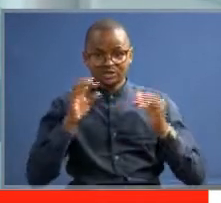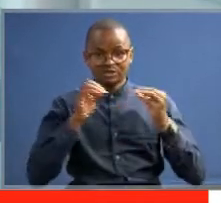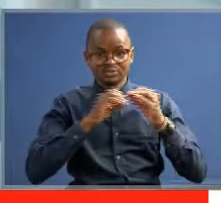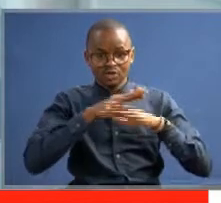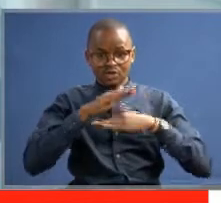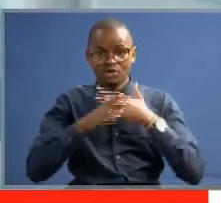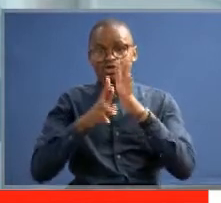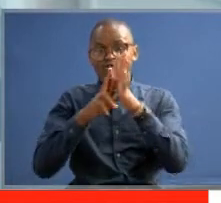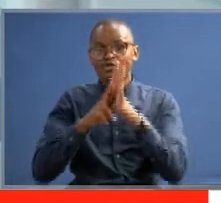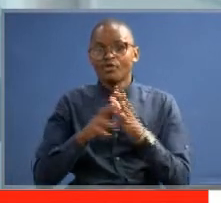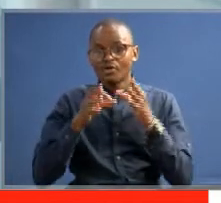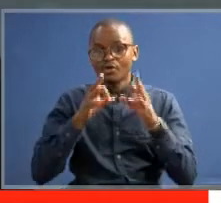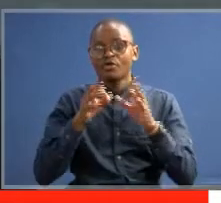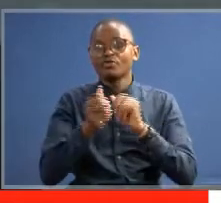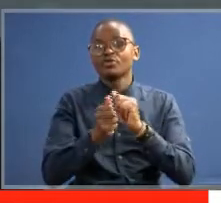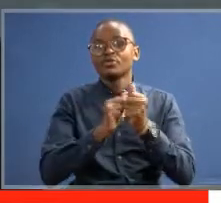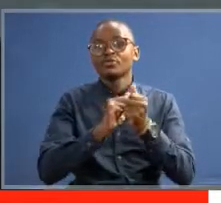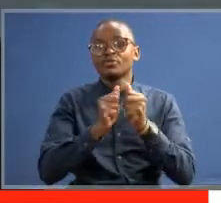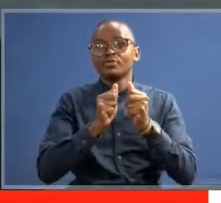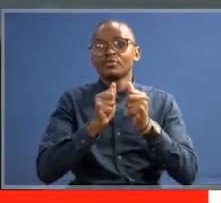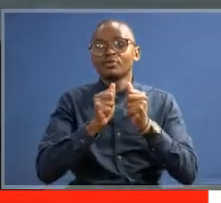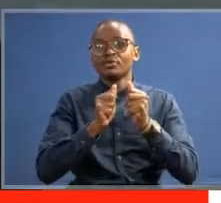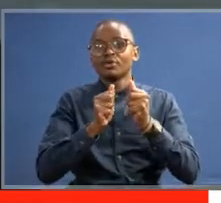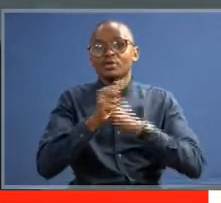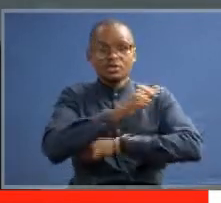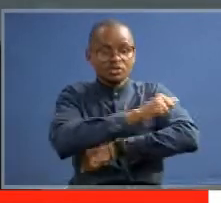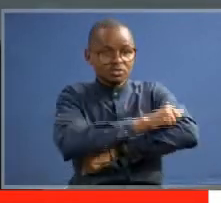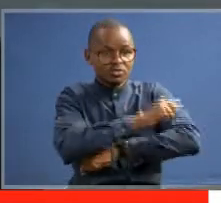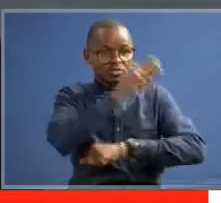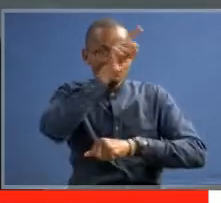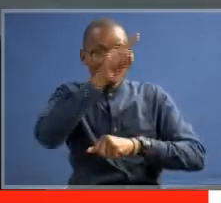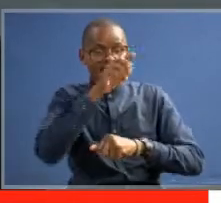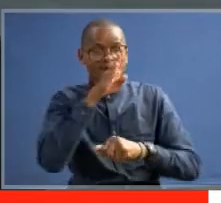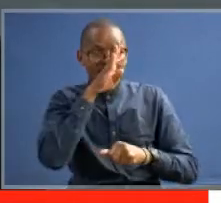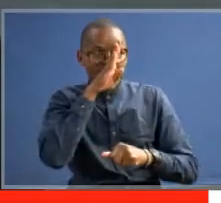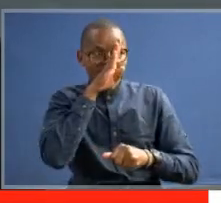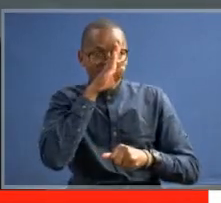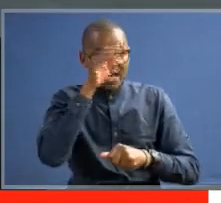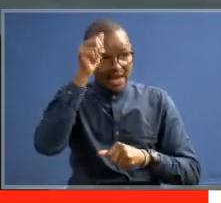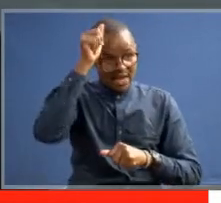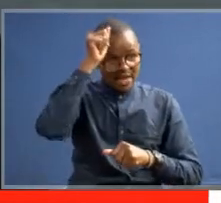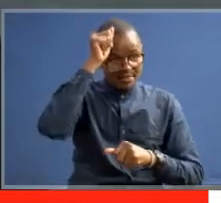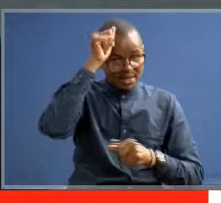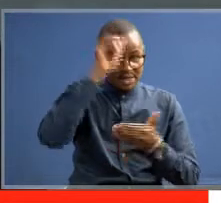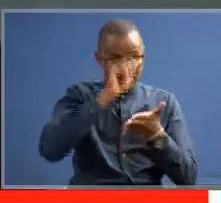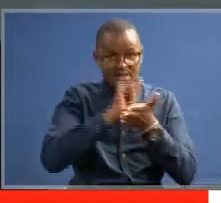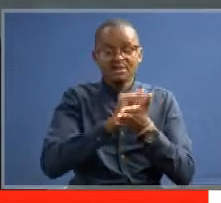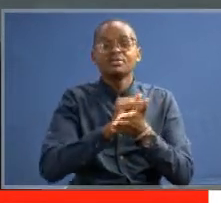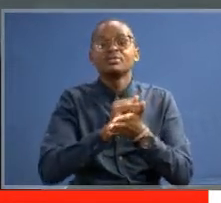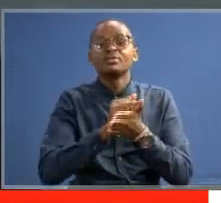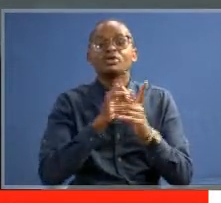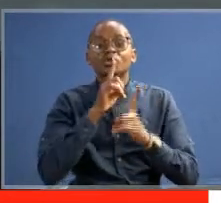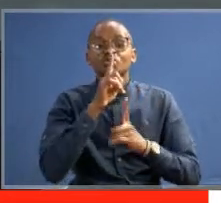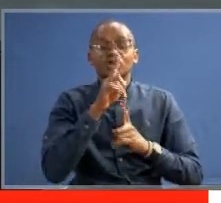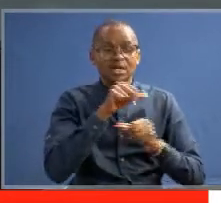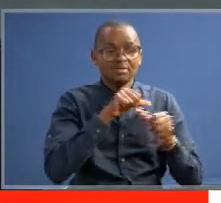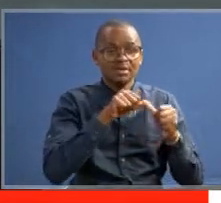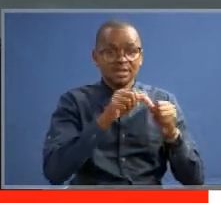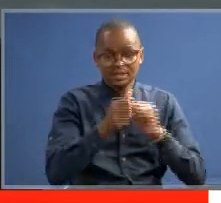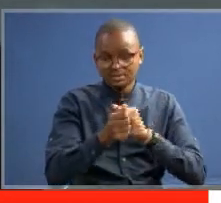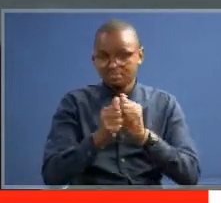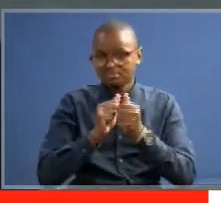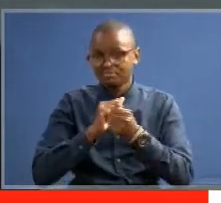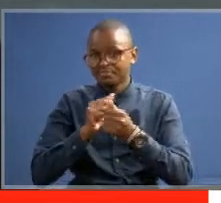the requirements of sports. Schools should be used as the academies that we've been talking about in